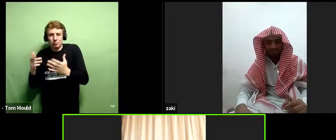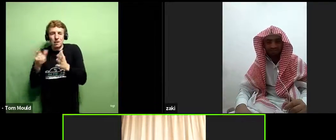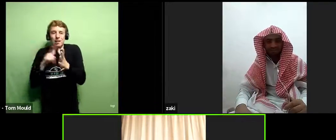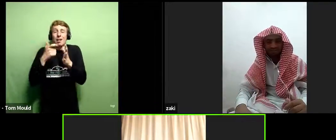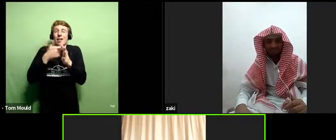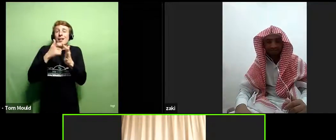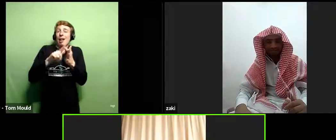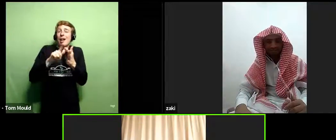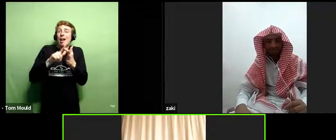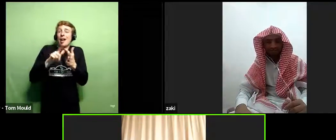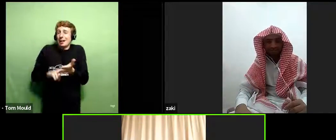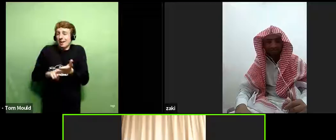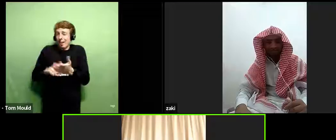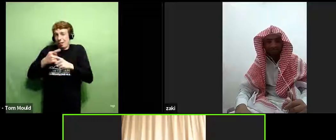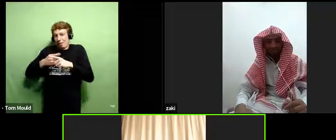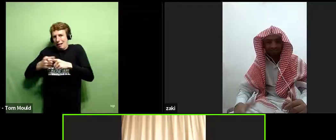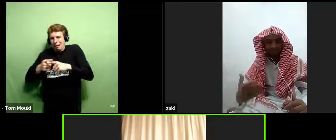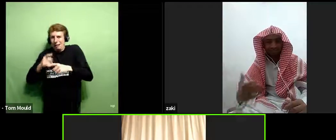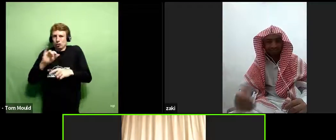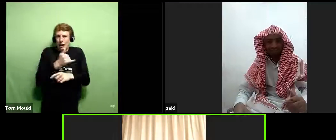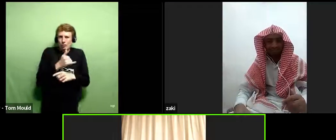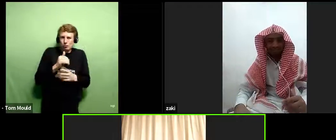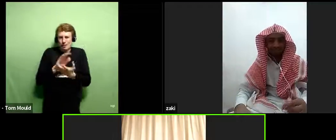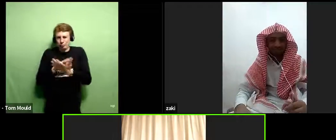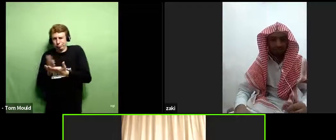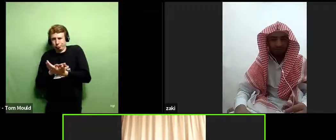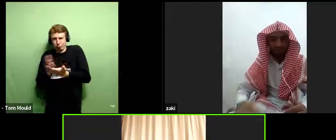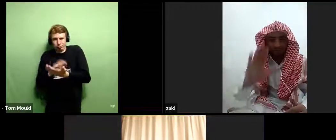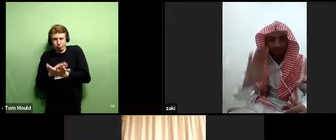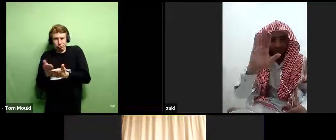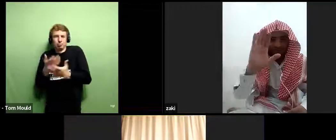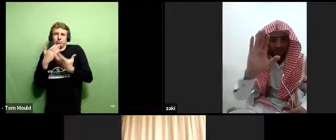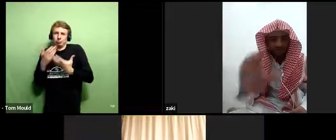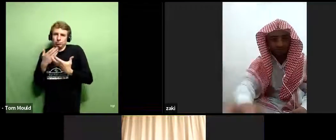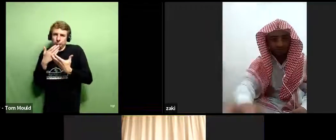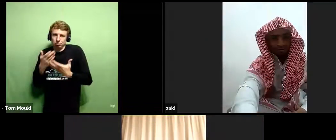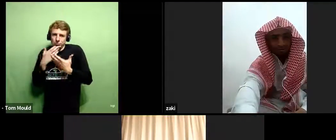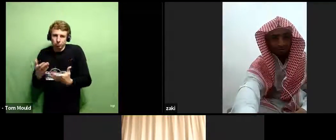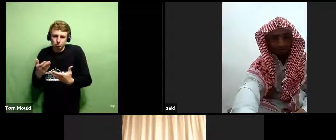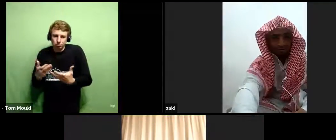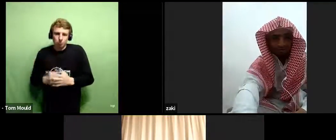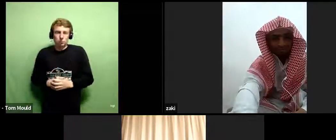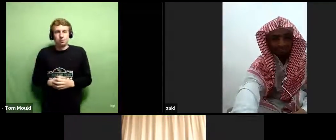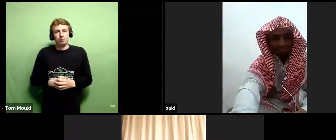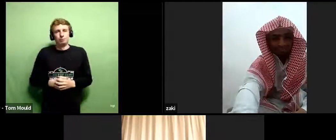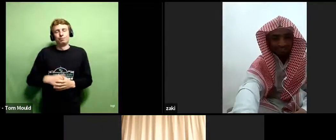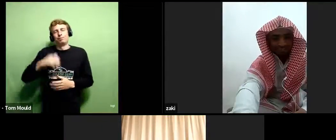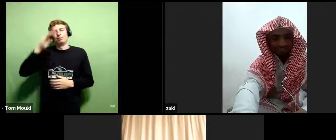scale of hasanat with hasanat. Salam alaikum. Alaikum salam wa rahmatullahi wa barakatuh.